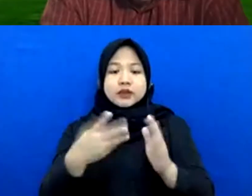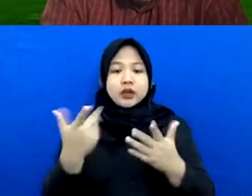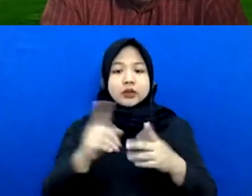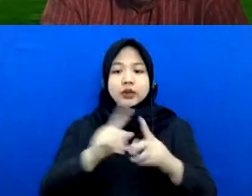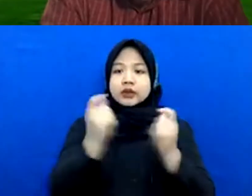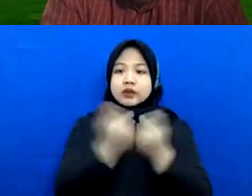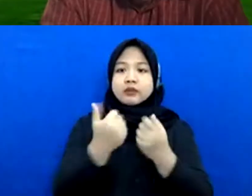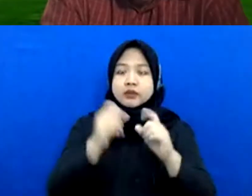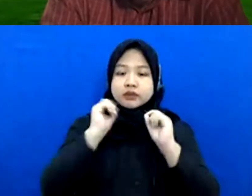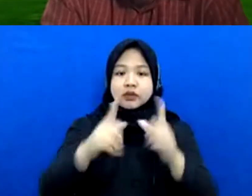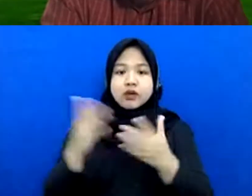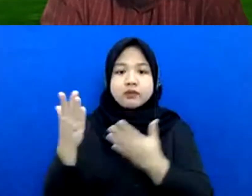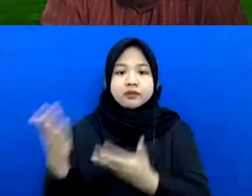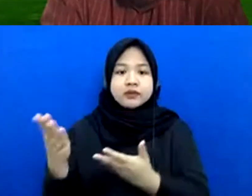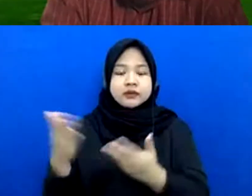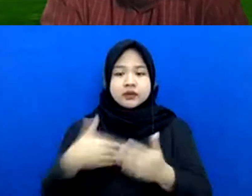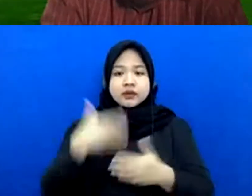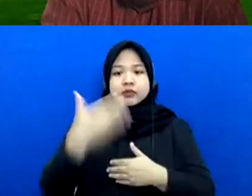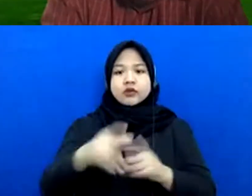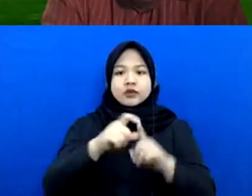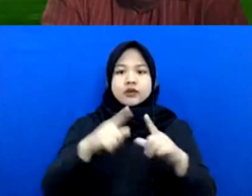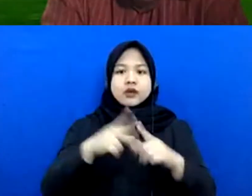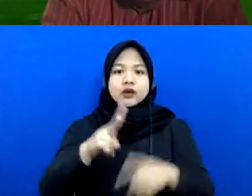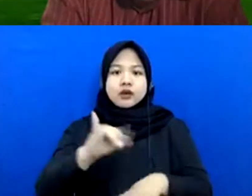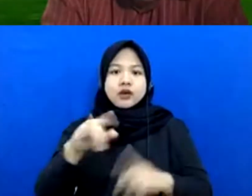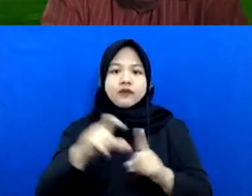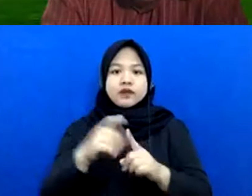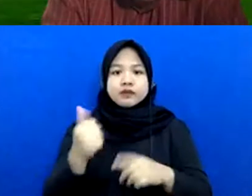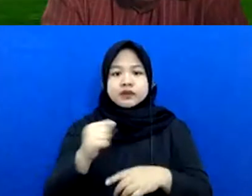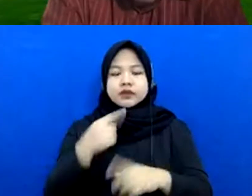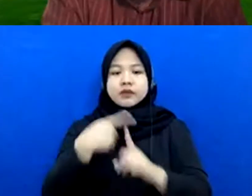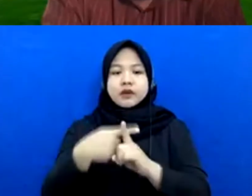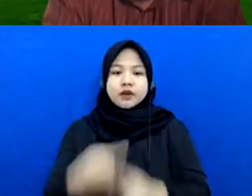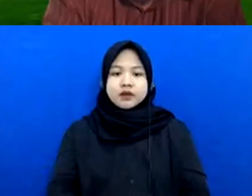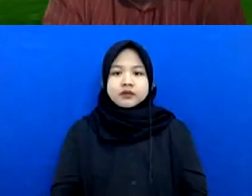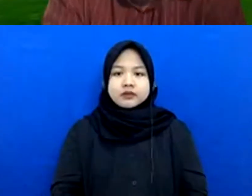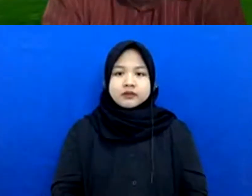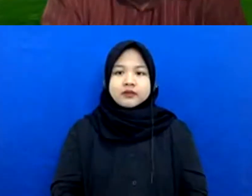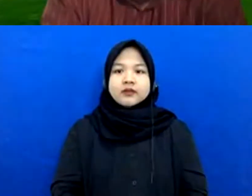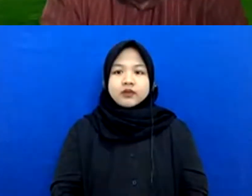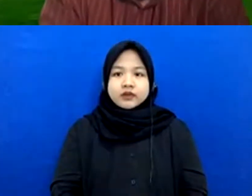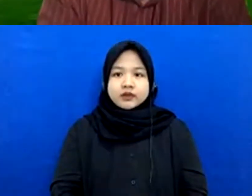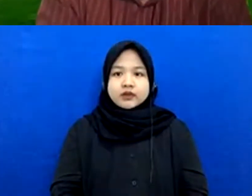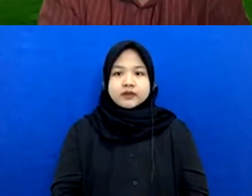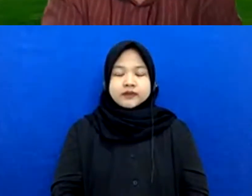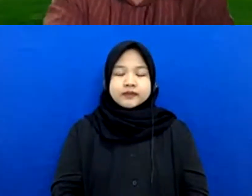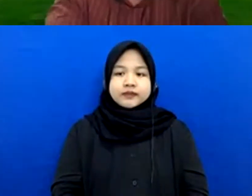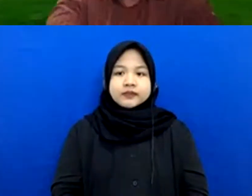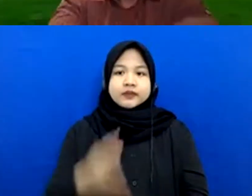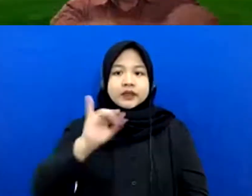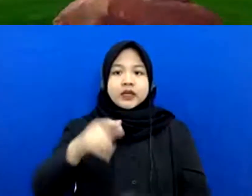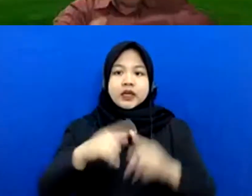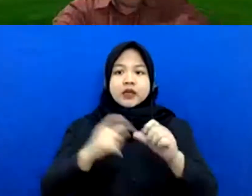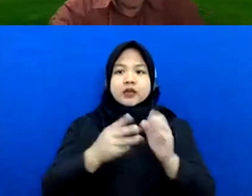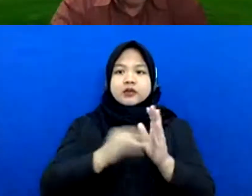to that first, and then David could add to. Oh, okay. Yeah, Jasmine and